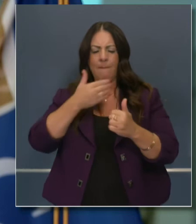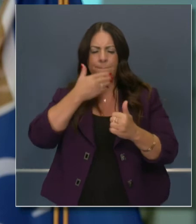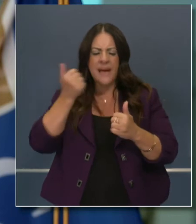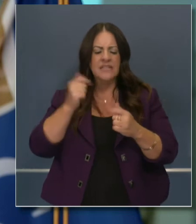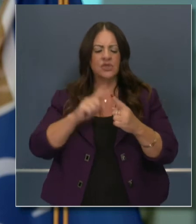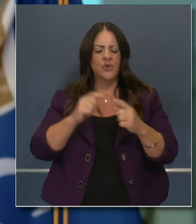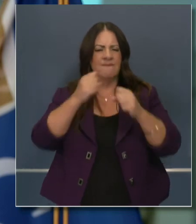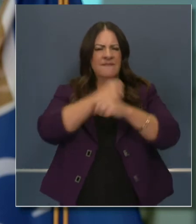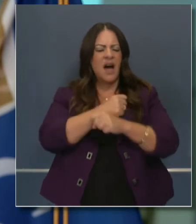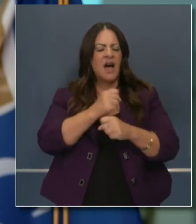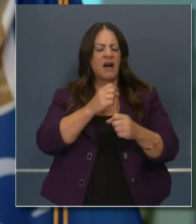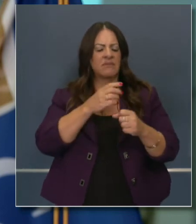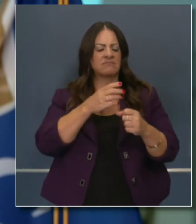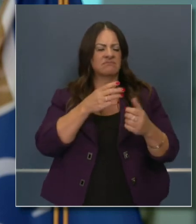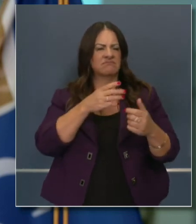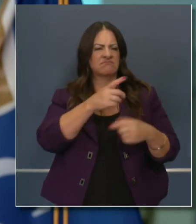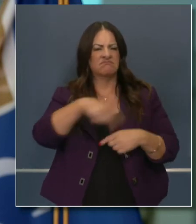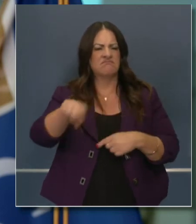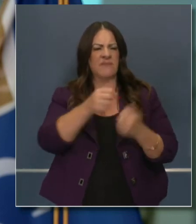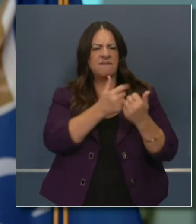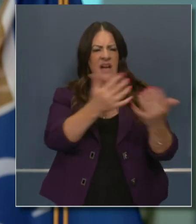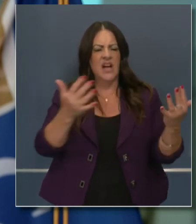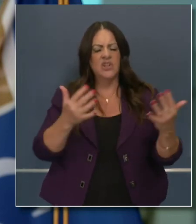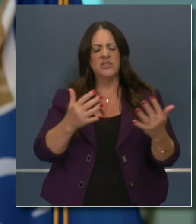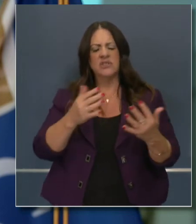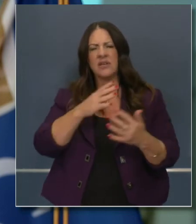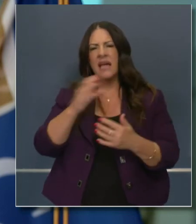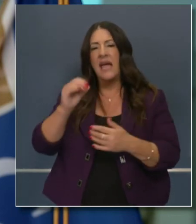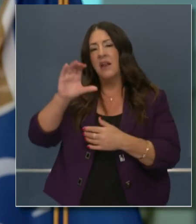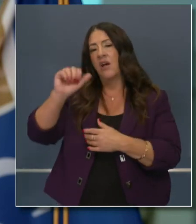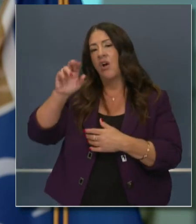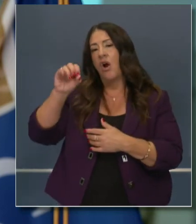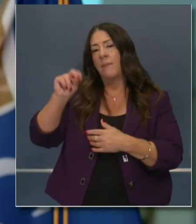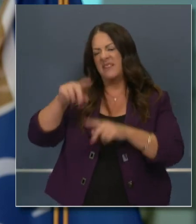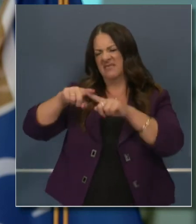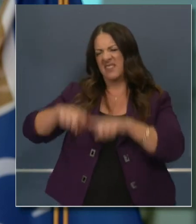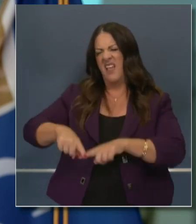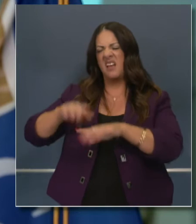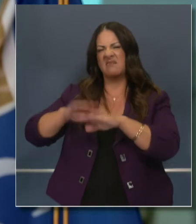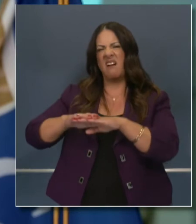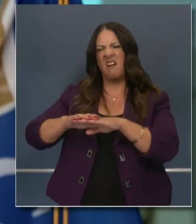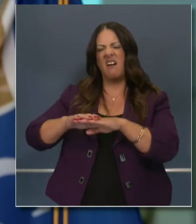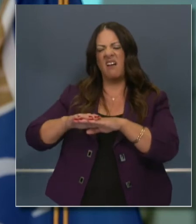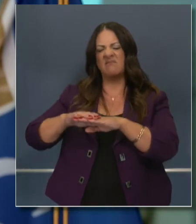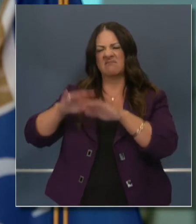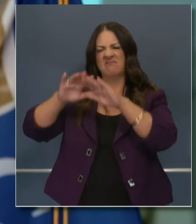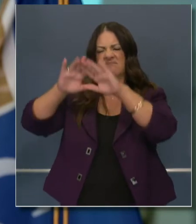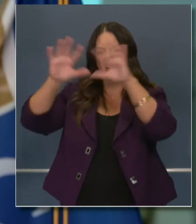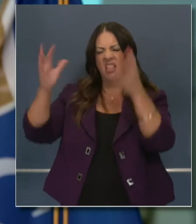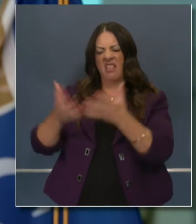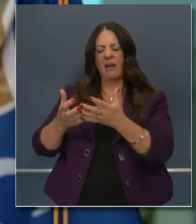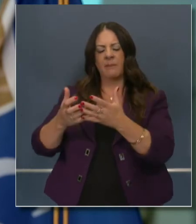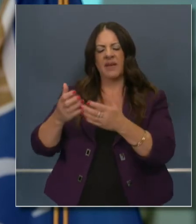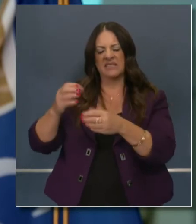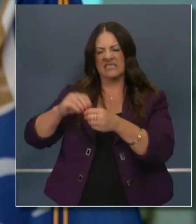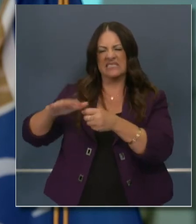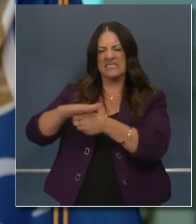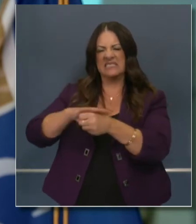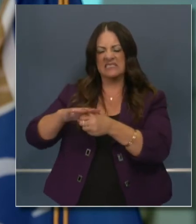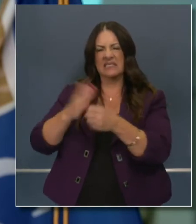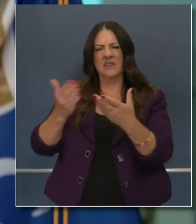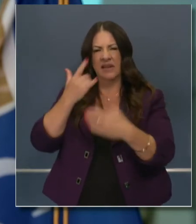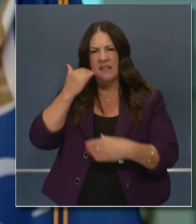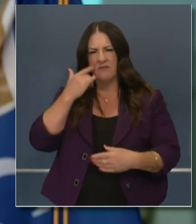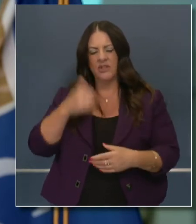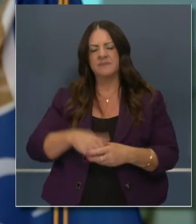relates to decarbonizing our economy. And I think we took a bold and very direct step there last week with a number of announcements, and